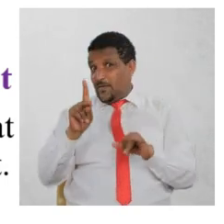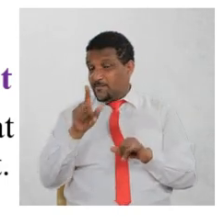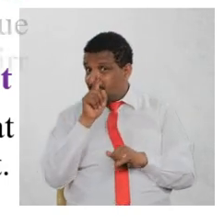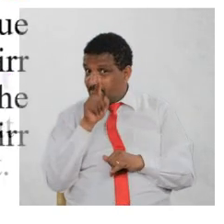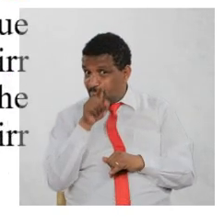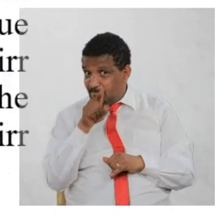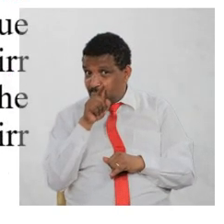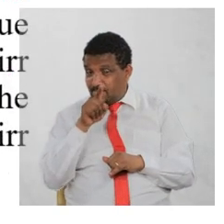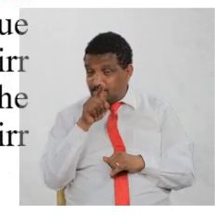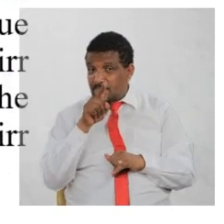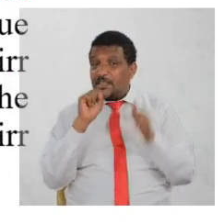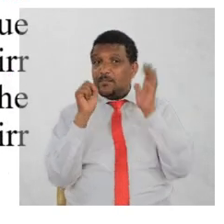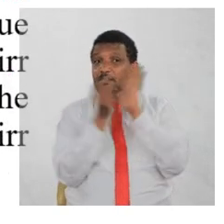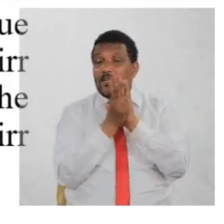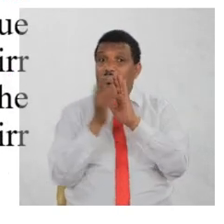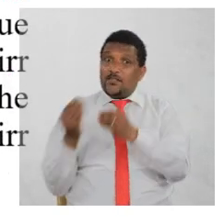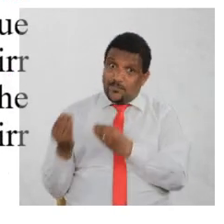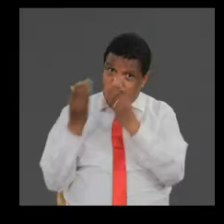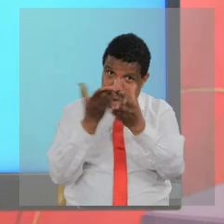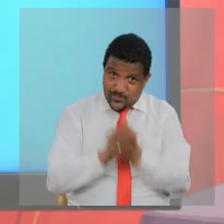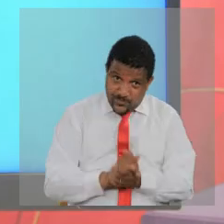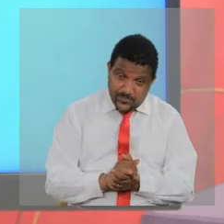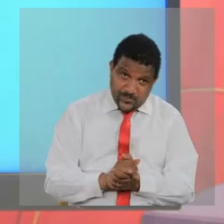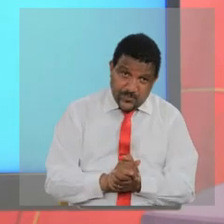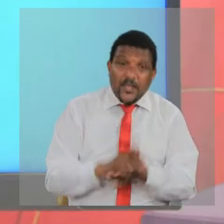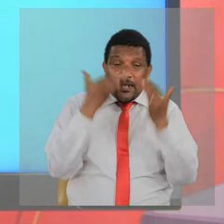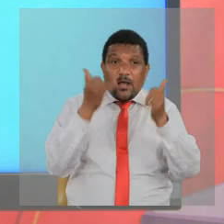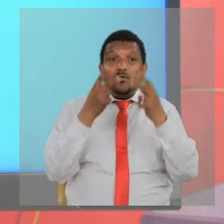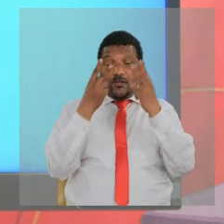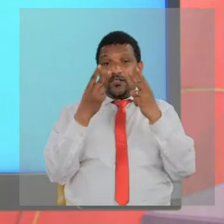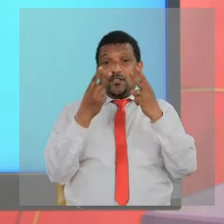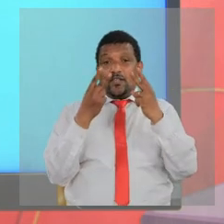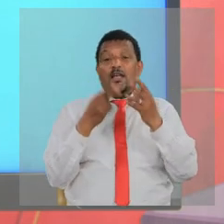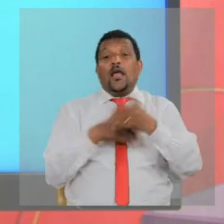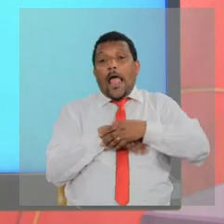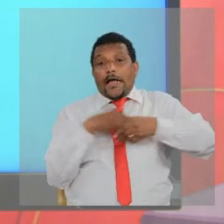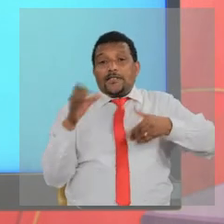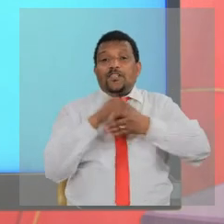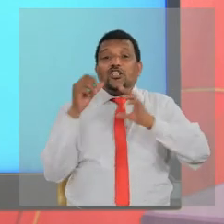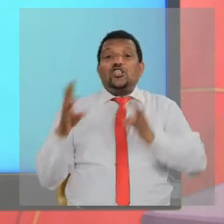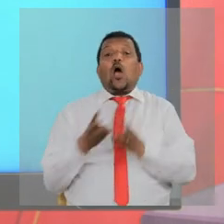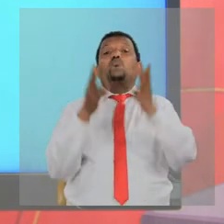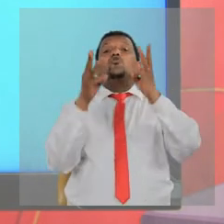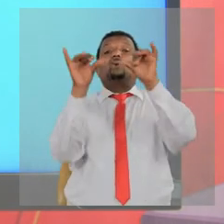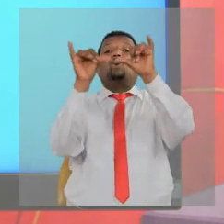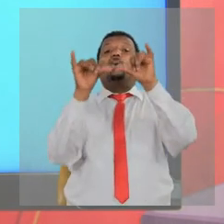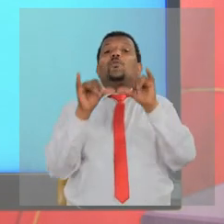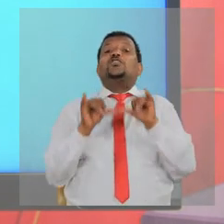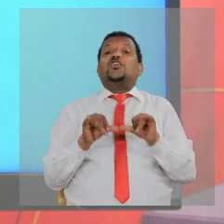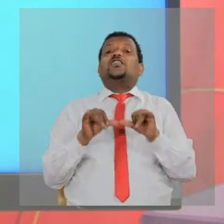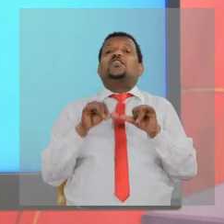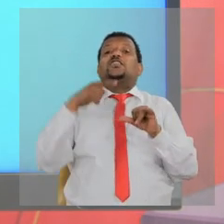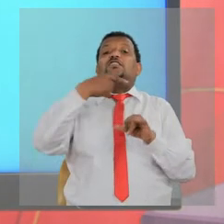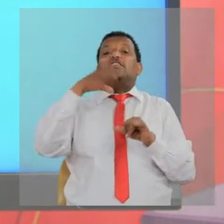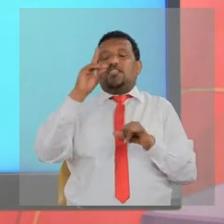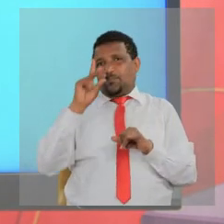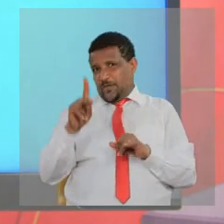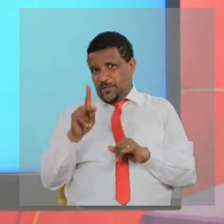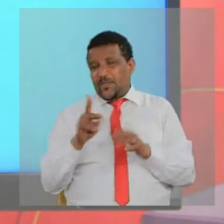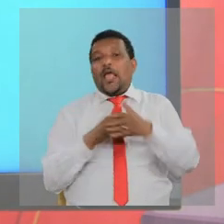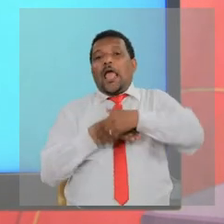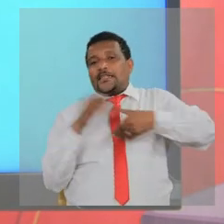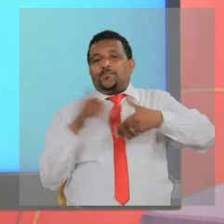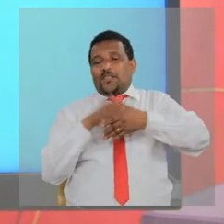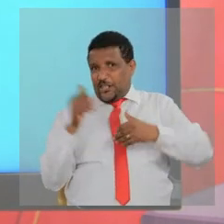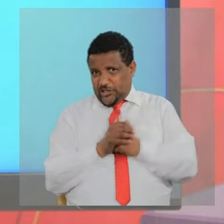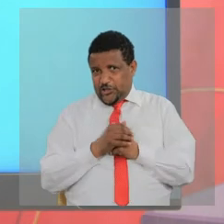is the example that I gave you. Now let's see the expenditure approach of measuring GDP. Under the